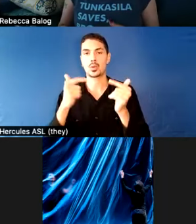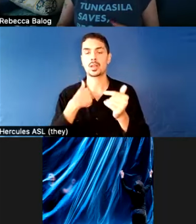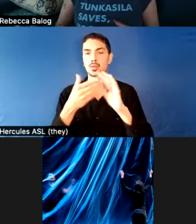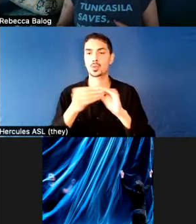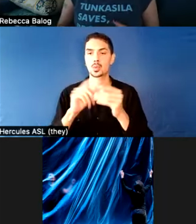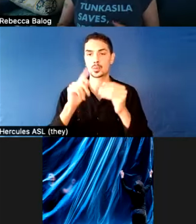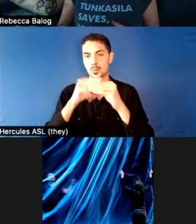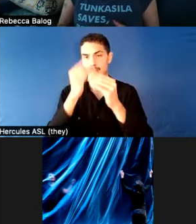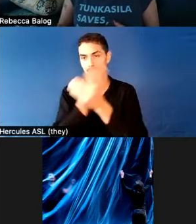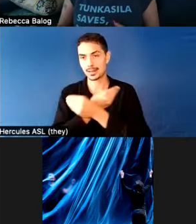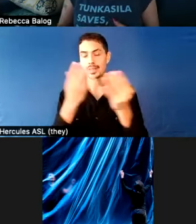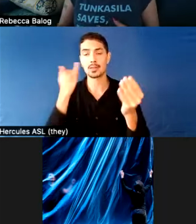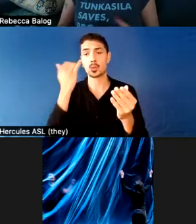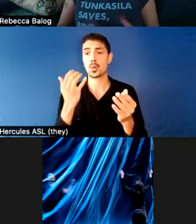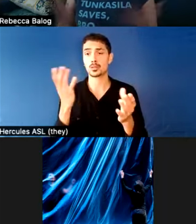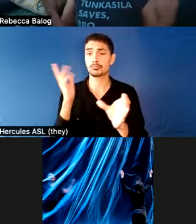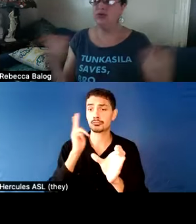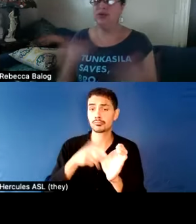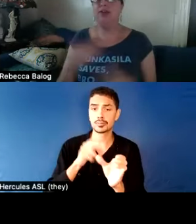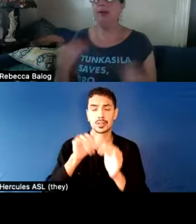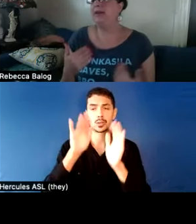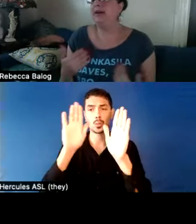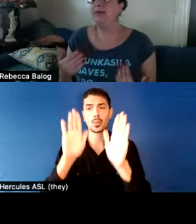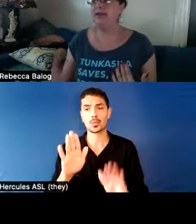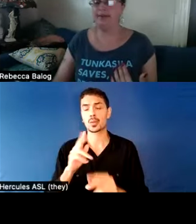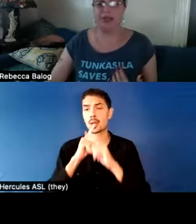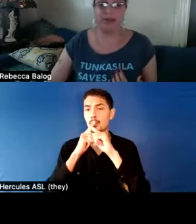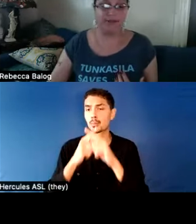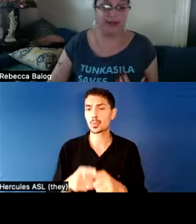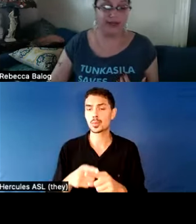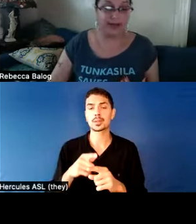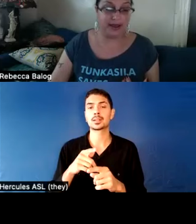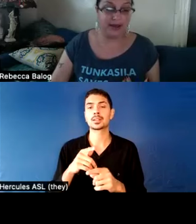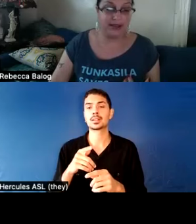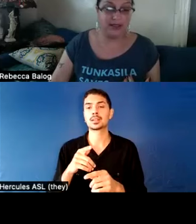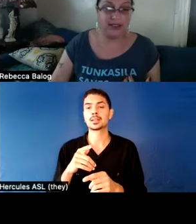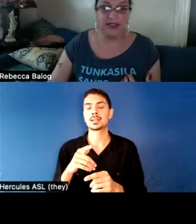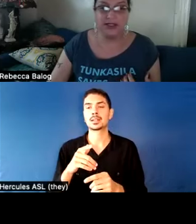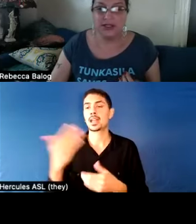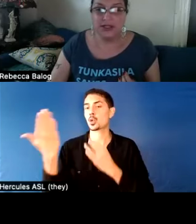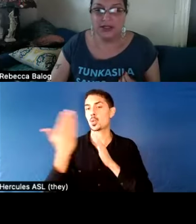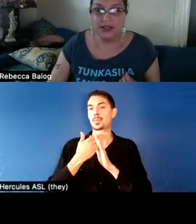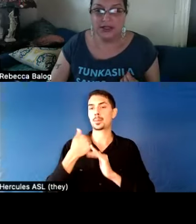If you'd like to chime in, that's wonderful. Unmute, interrupt me. I'm never going to be offended by that.